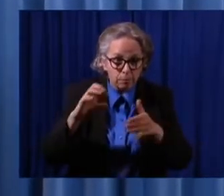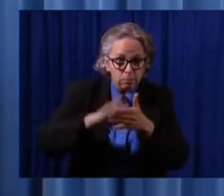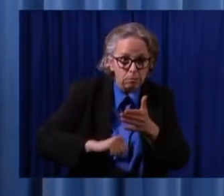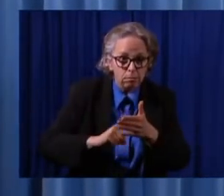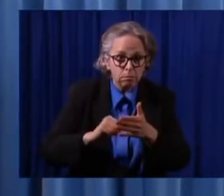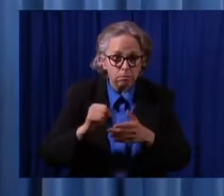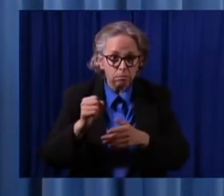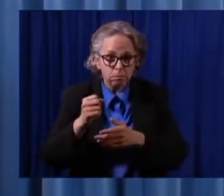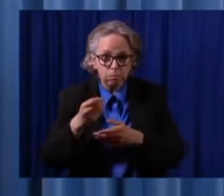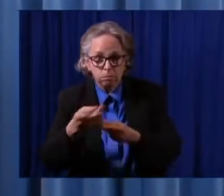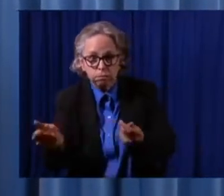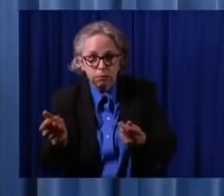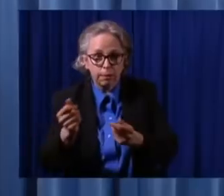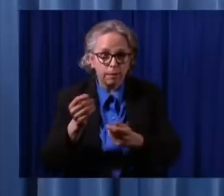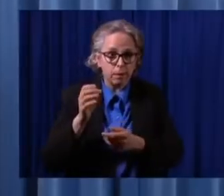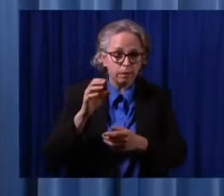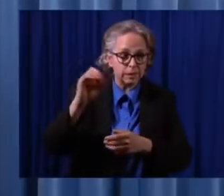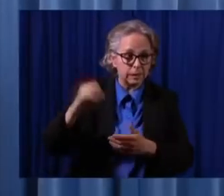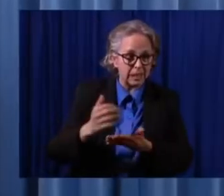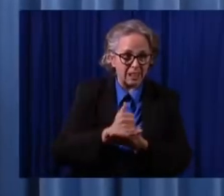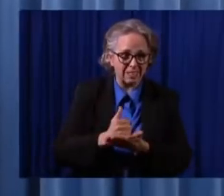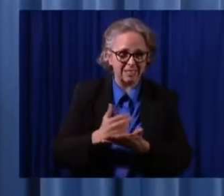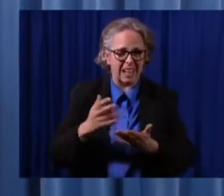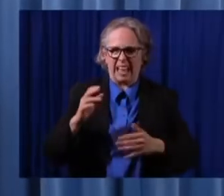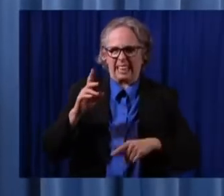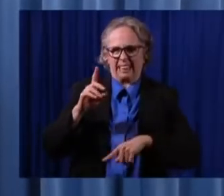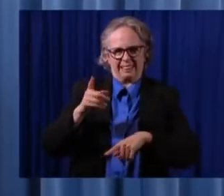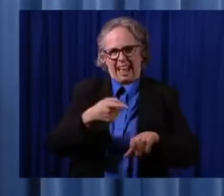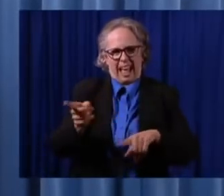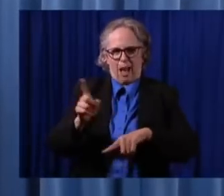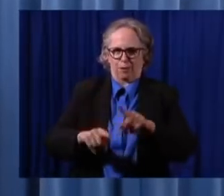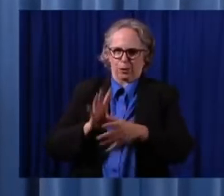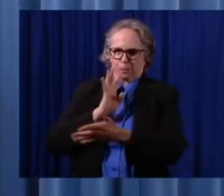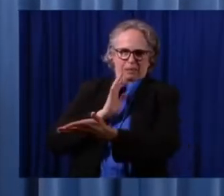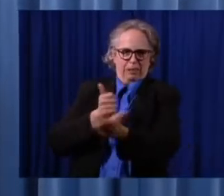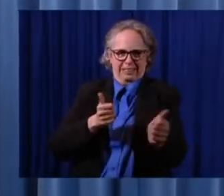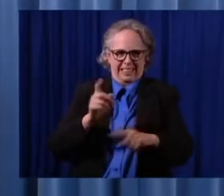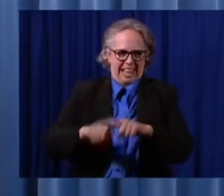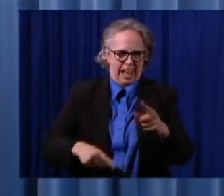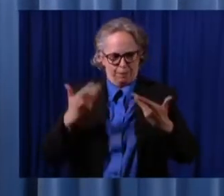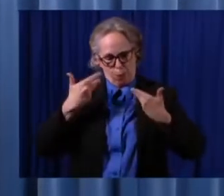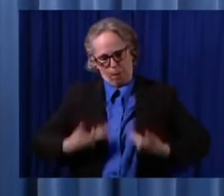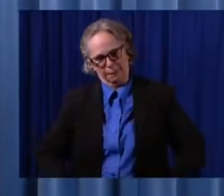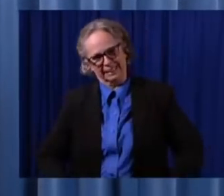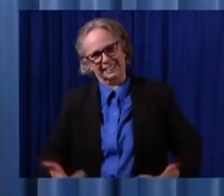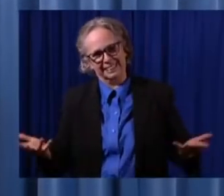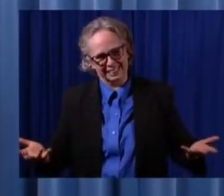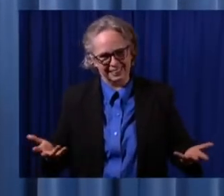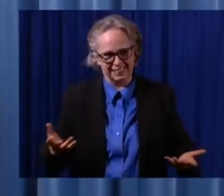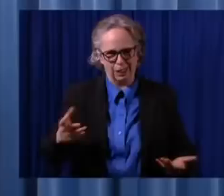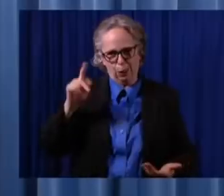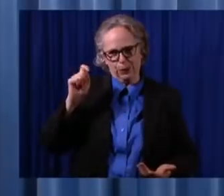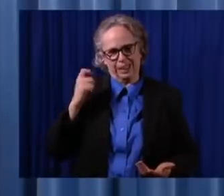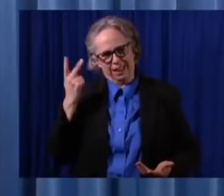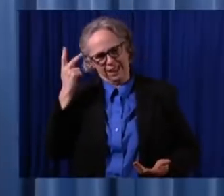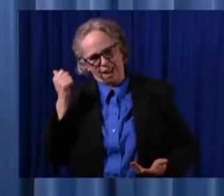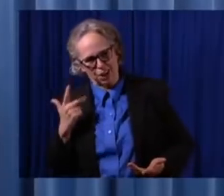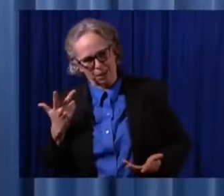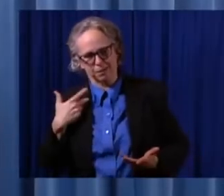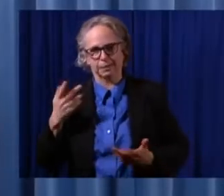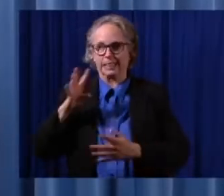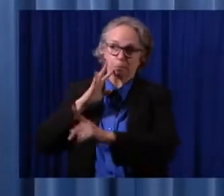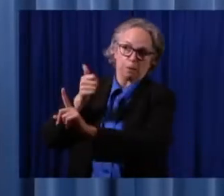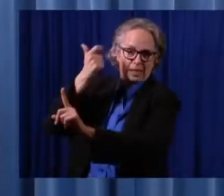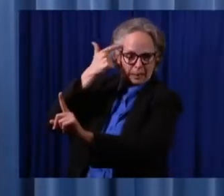I think they can speak for themselves. I'll speak for the governor, and the lieutenant governor will speak for the lieutenant governor. So